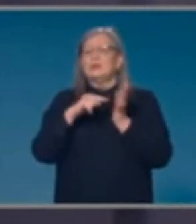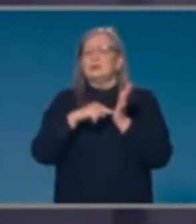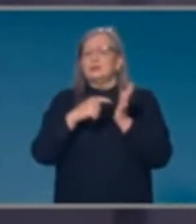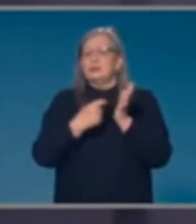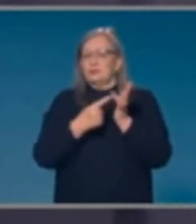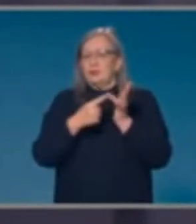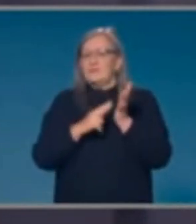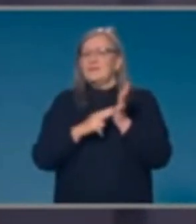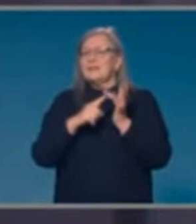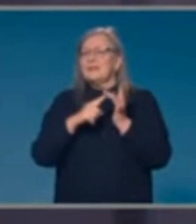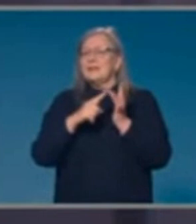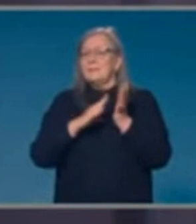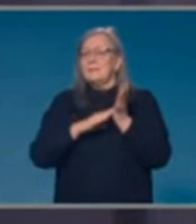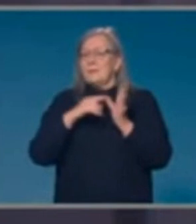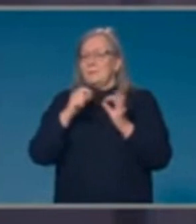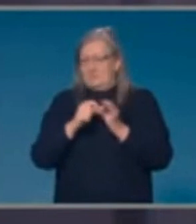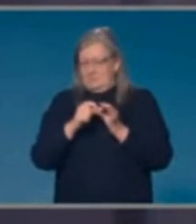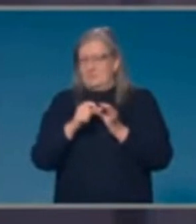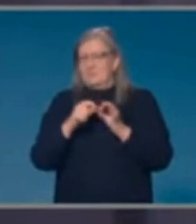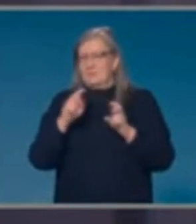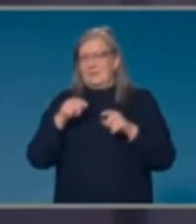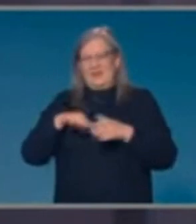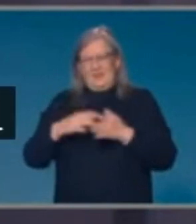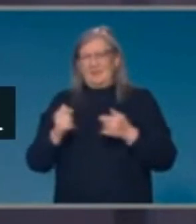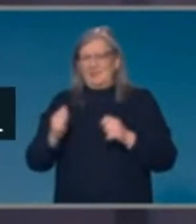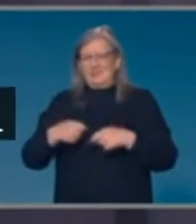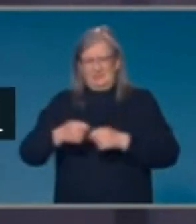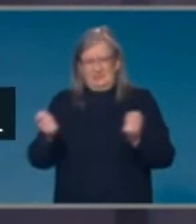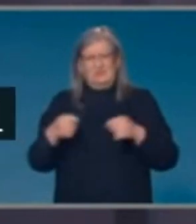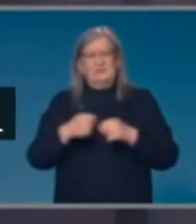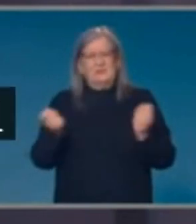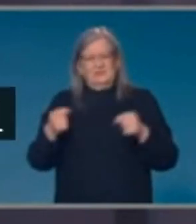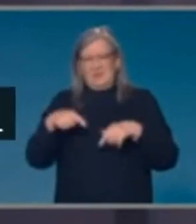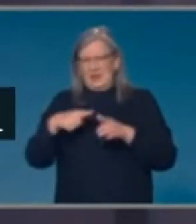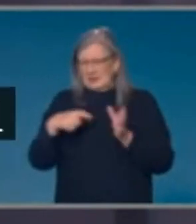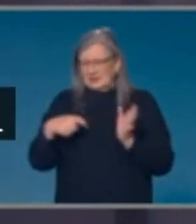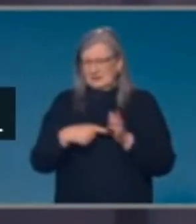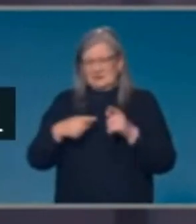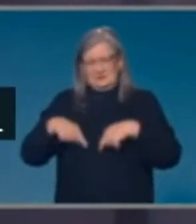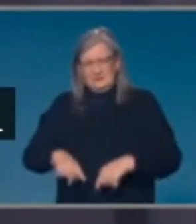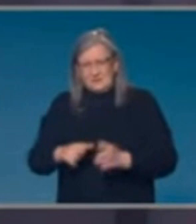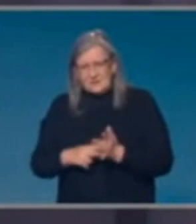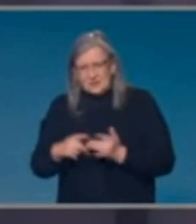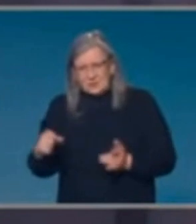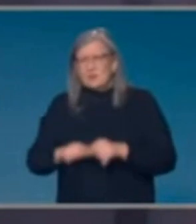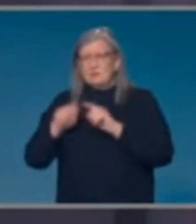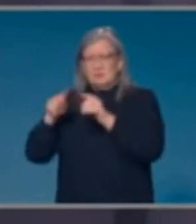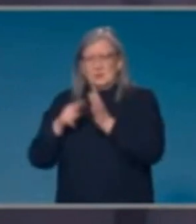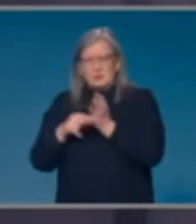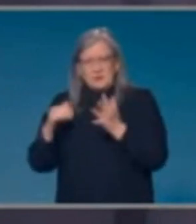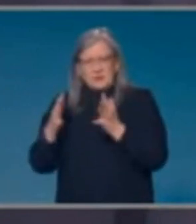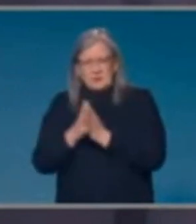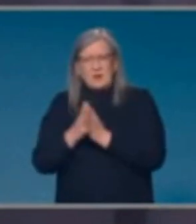now, in particularly in the ACT, in Victoria, and in New South Wales, and already making an effect.